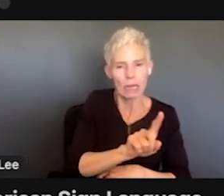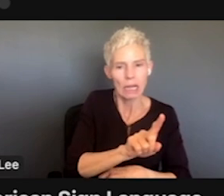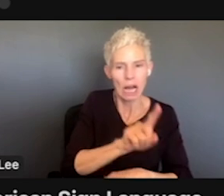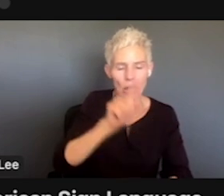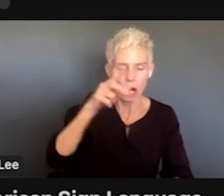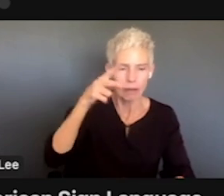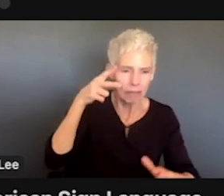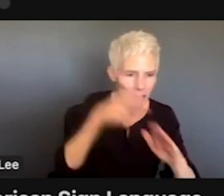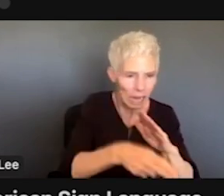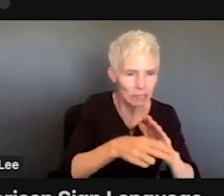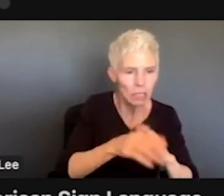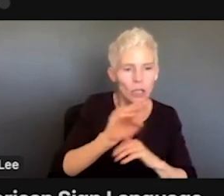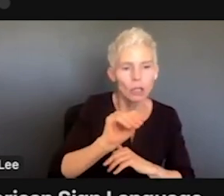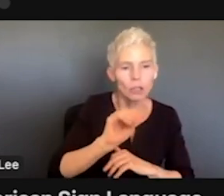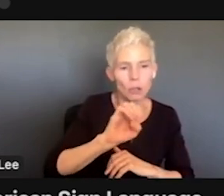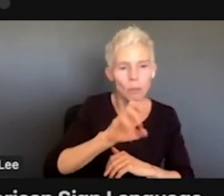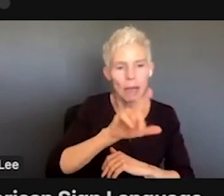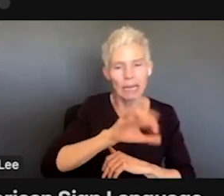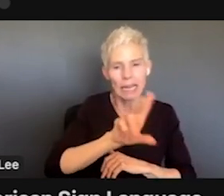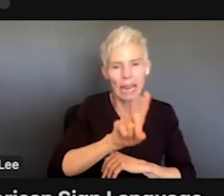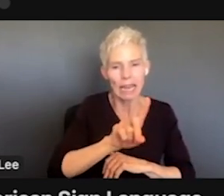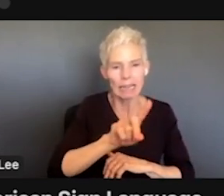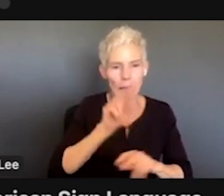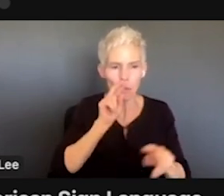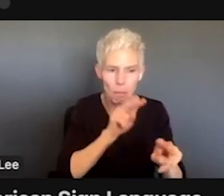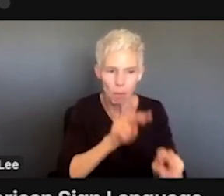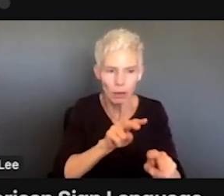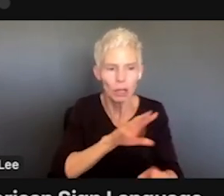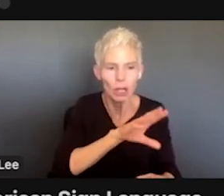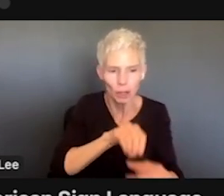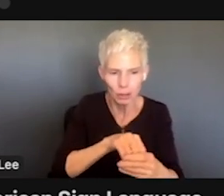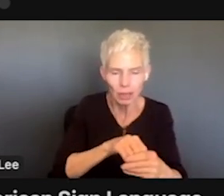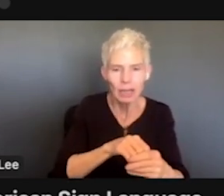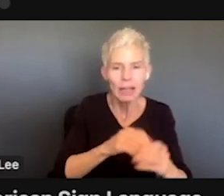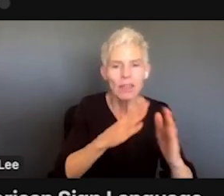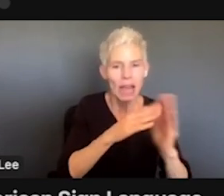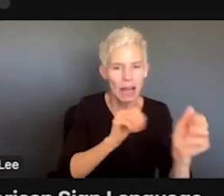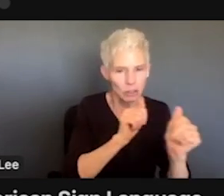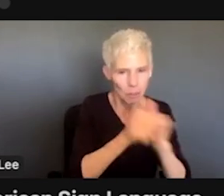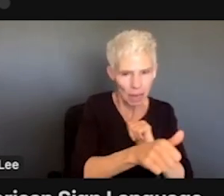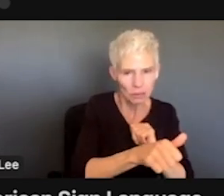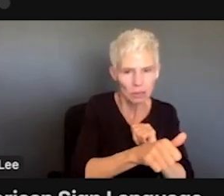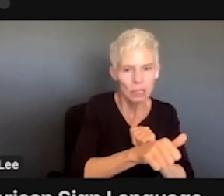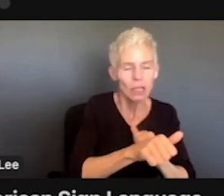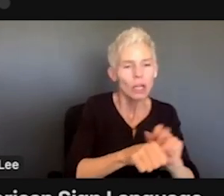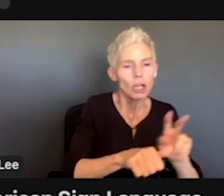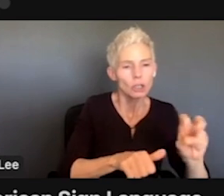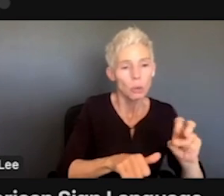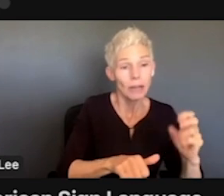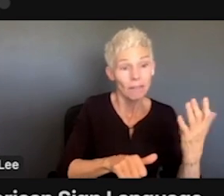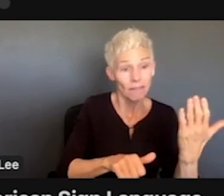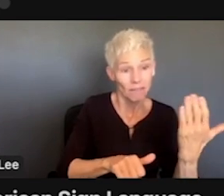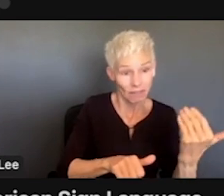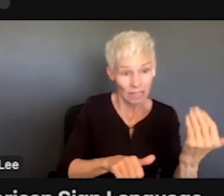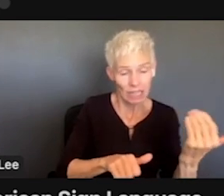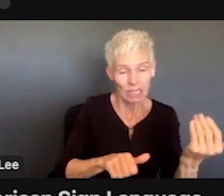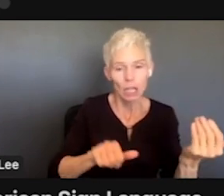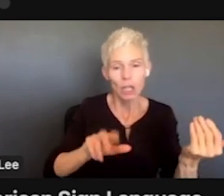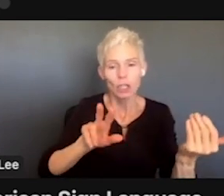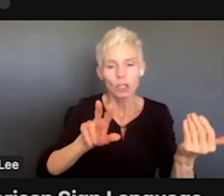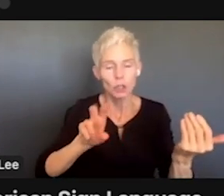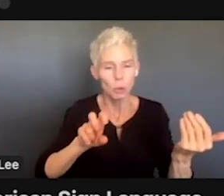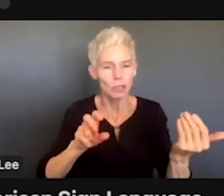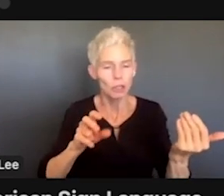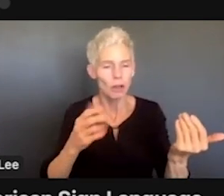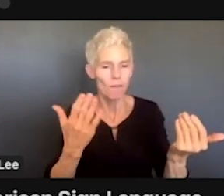were monitoring might be included. It did pass the House by a vote of 215 to 214. And specific